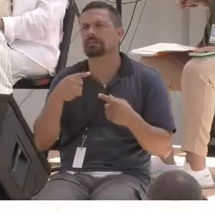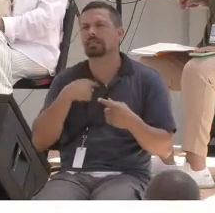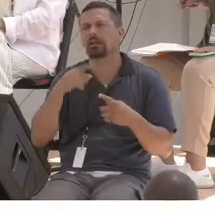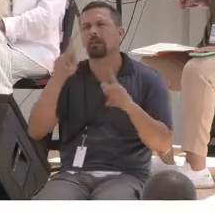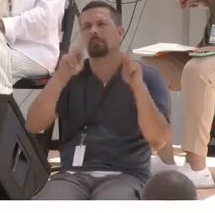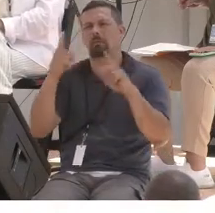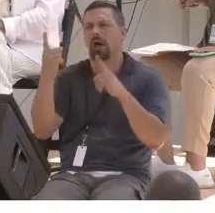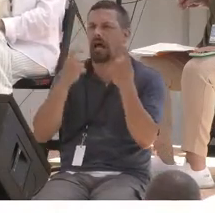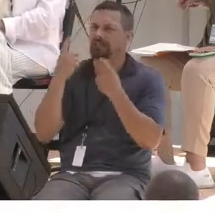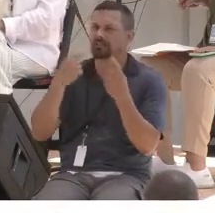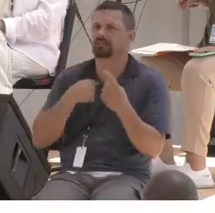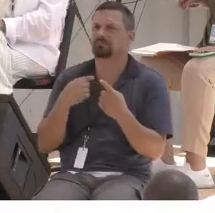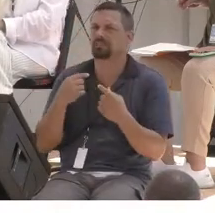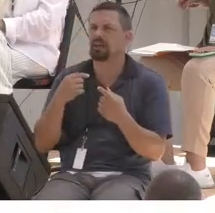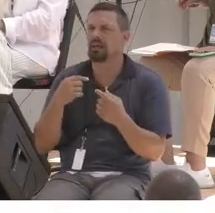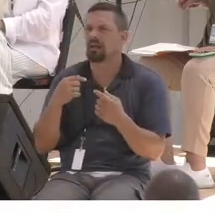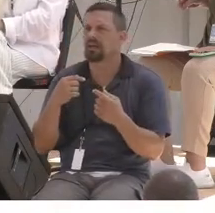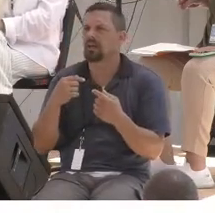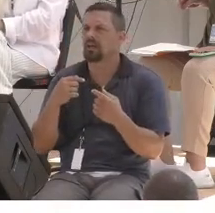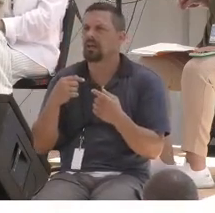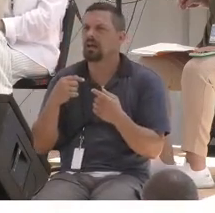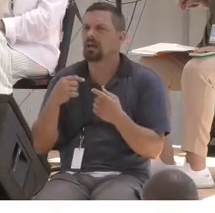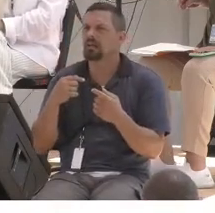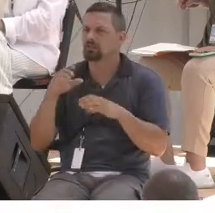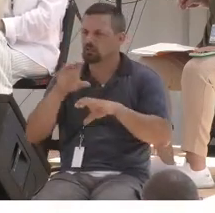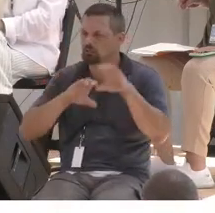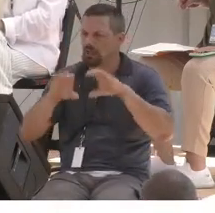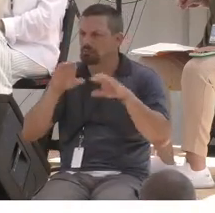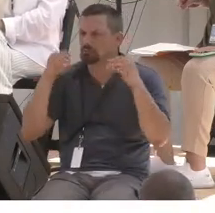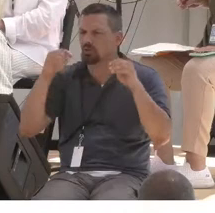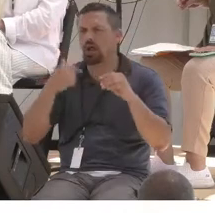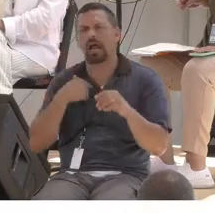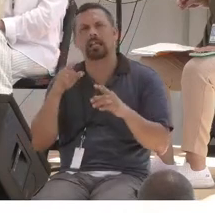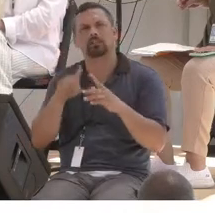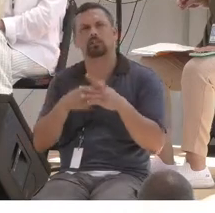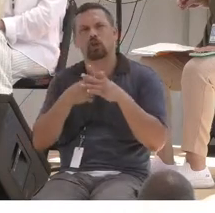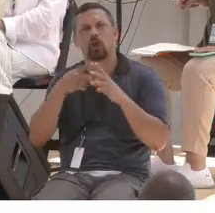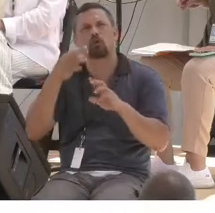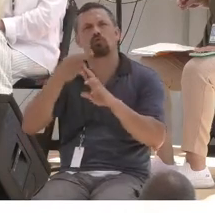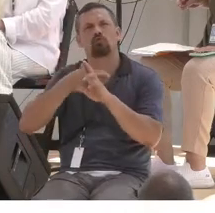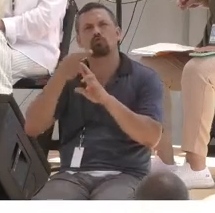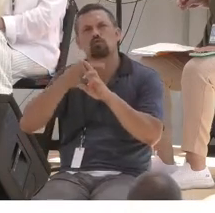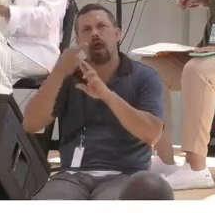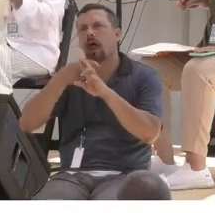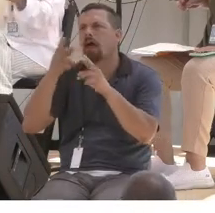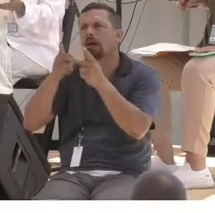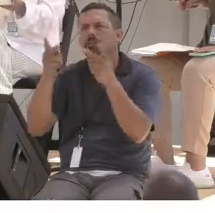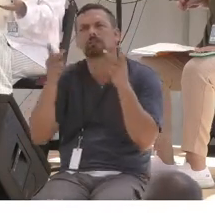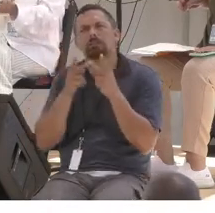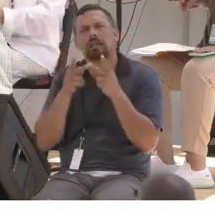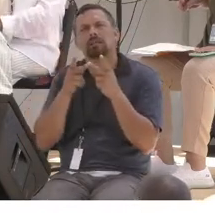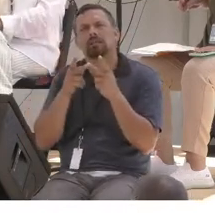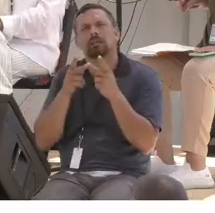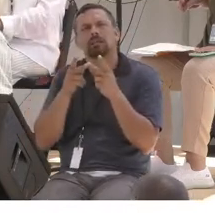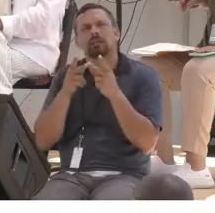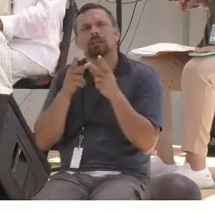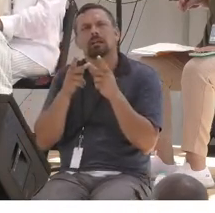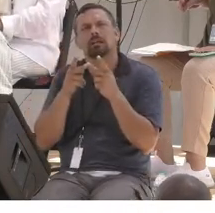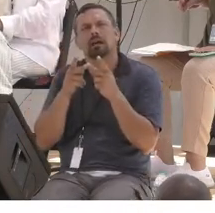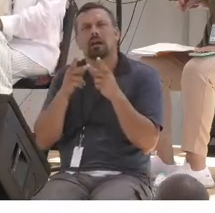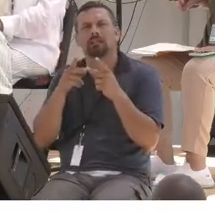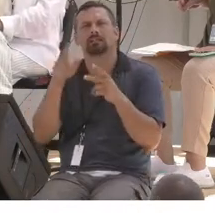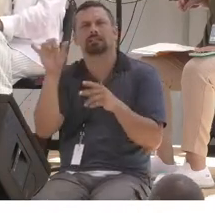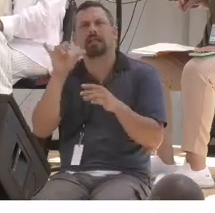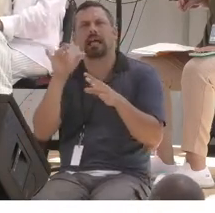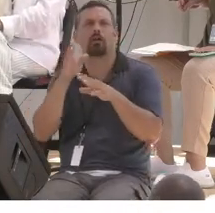ask me, do you teach ceramics or no? And I started to rent places to give workshops